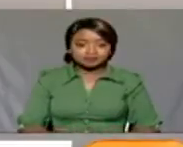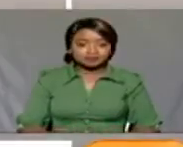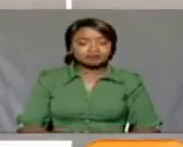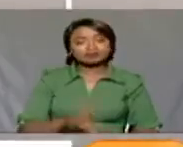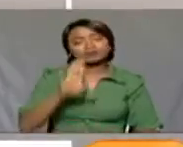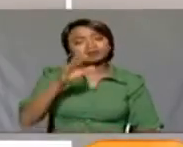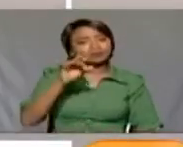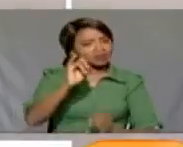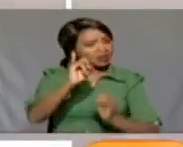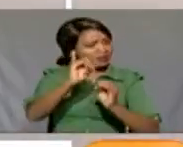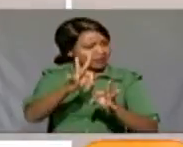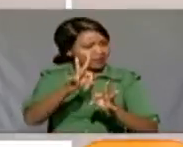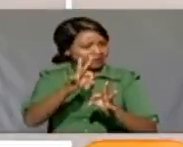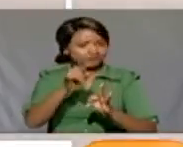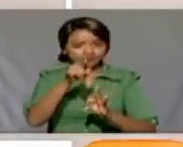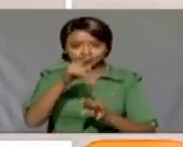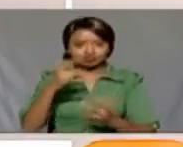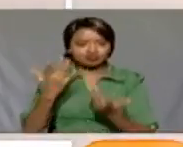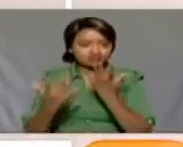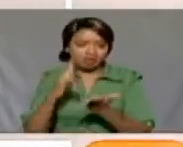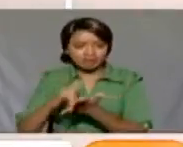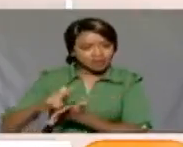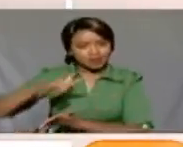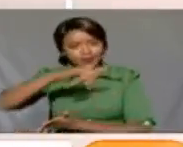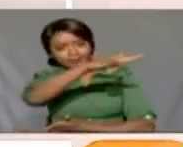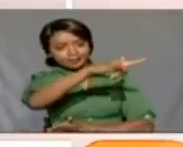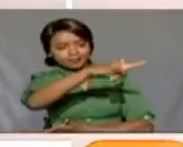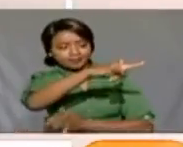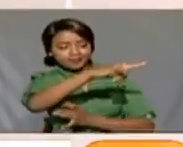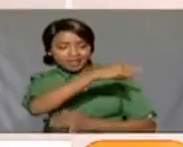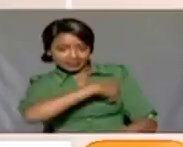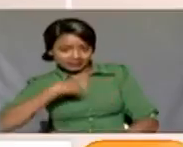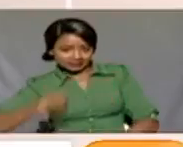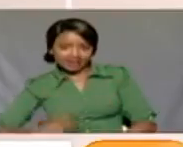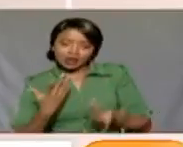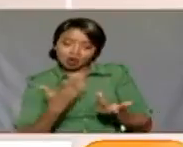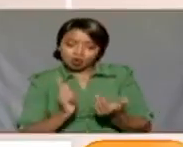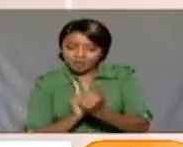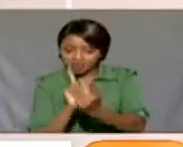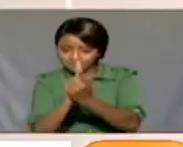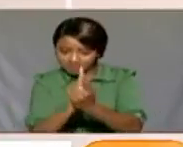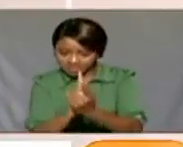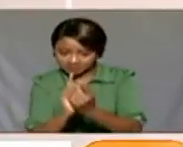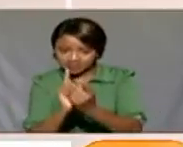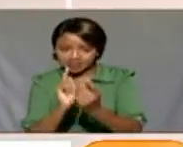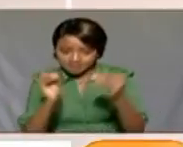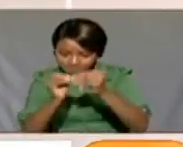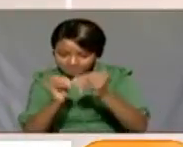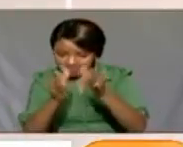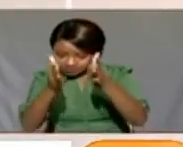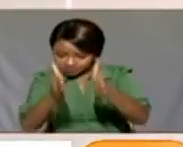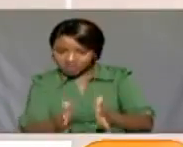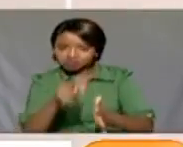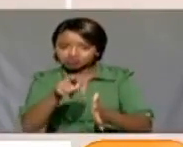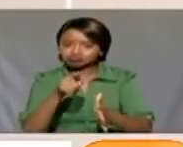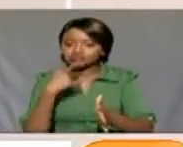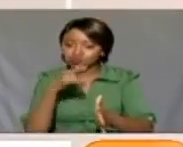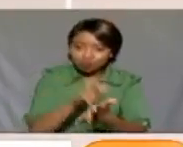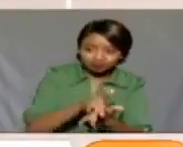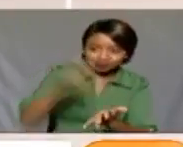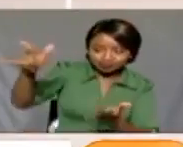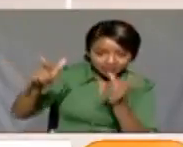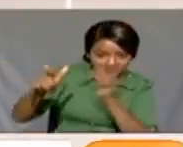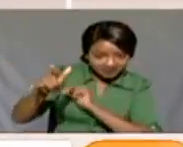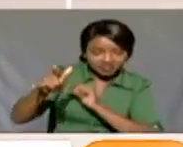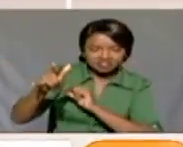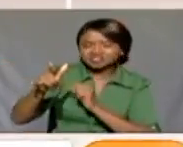any history of travel to Wuhan City, you at least been in contact with a person that has traveled from there, and you get this kind of signs, you